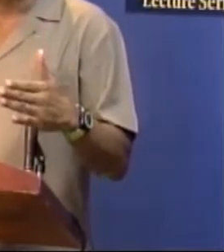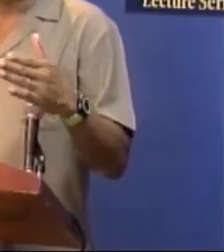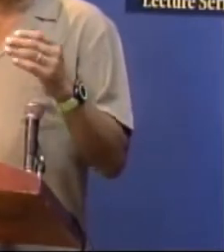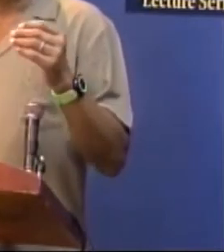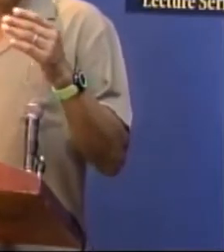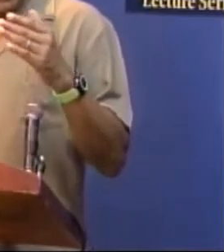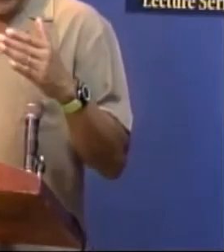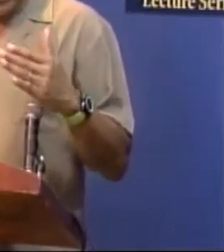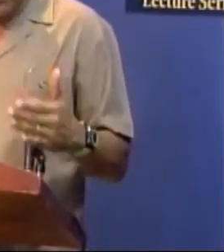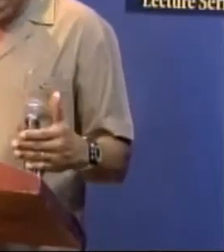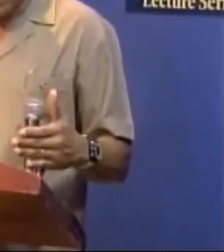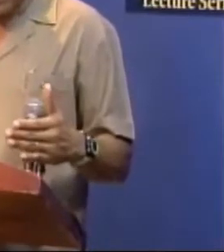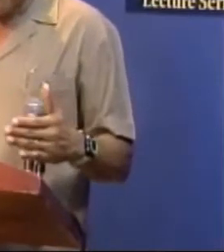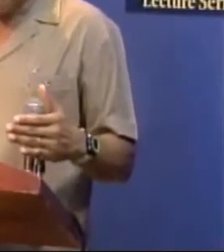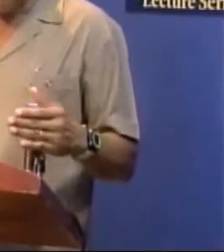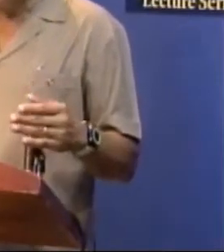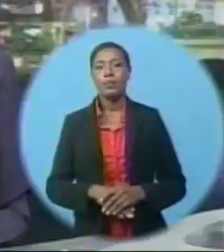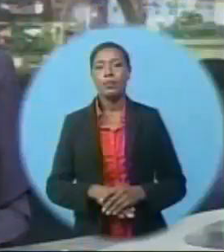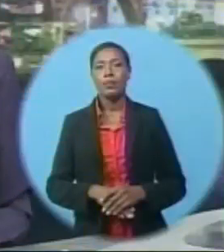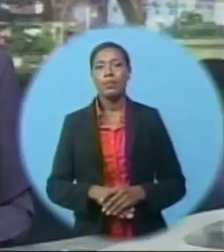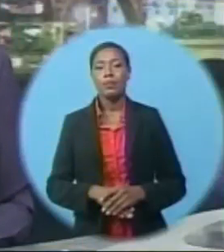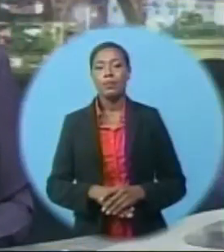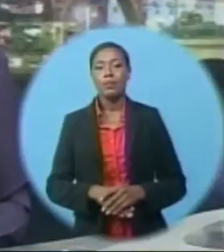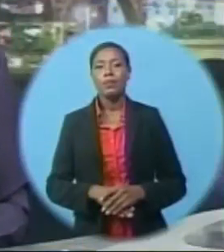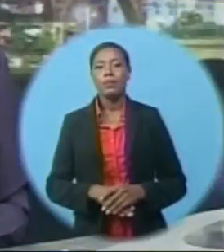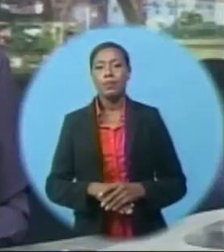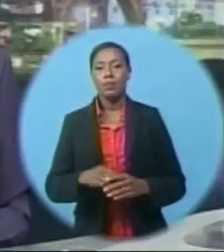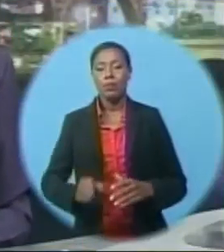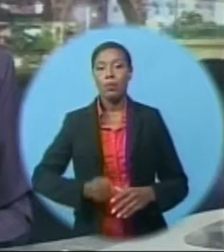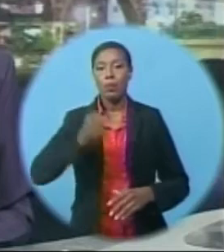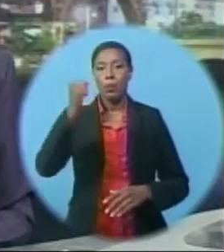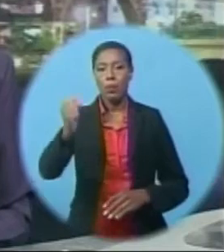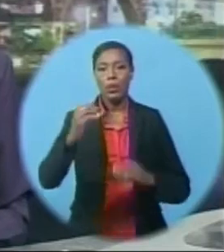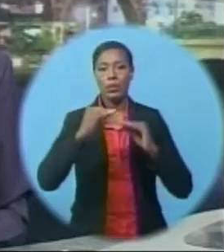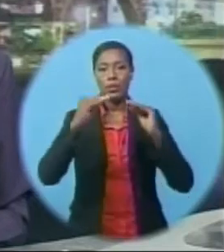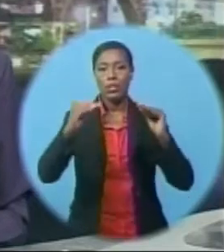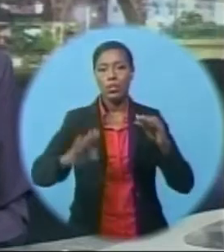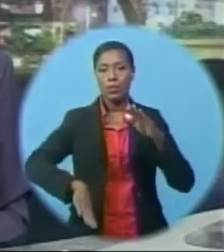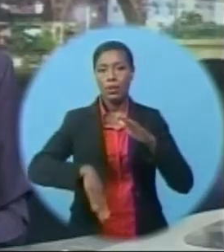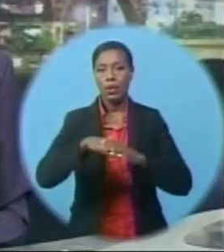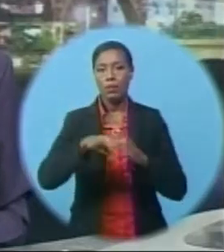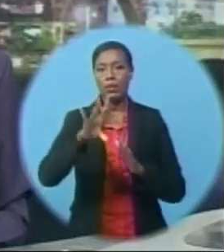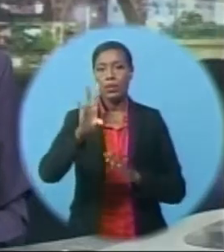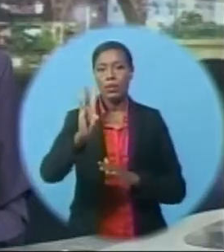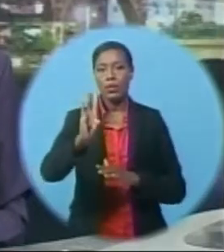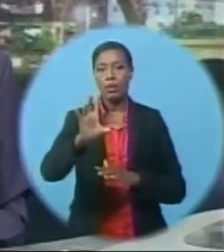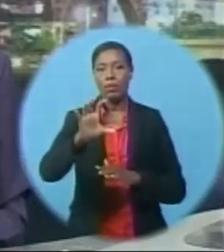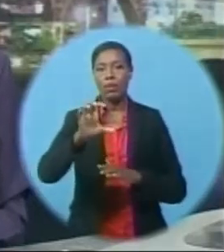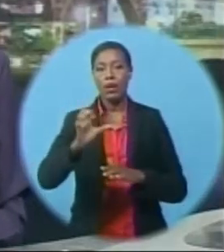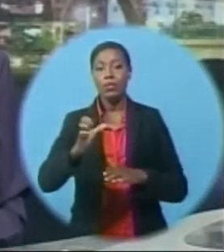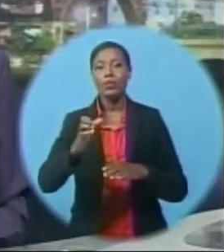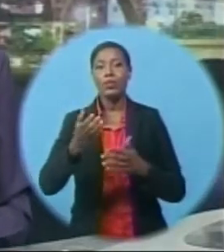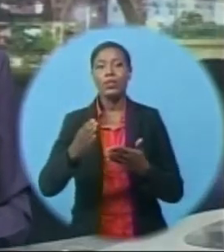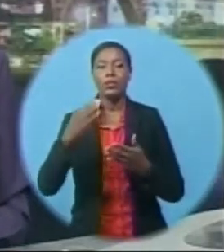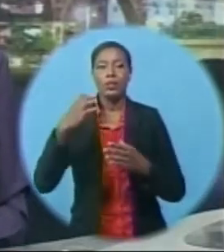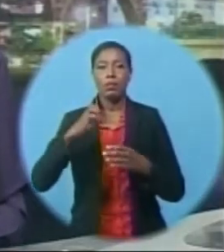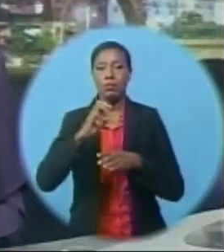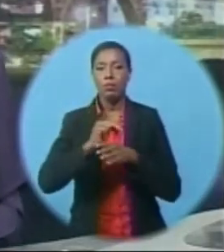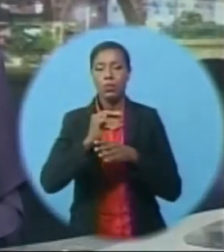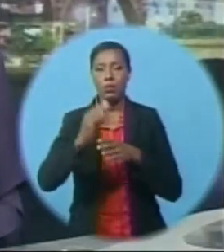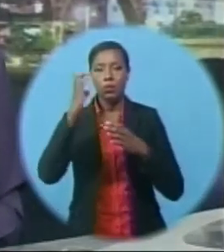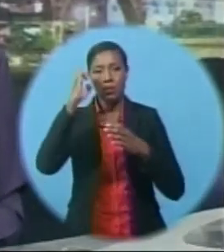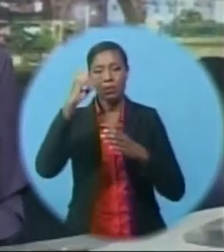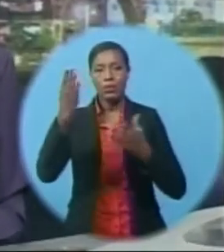the program that we are following. The Education Ministry has completed its appointment of teachers, with just